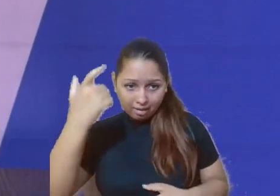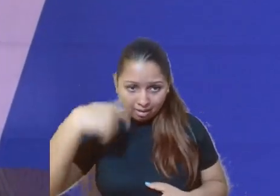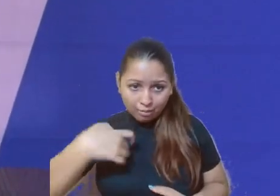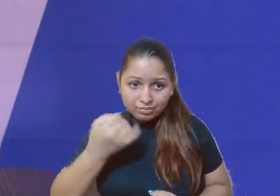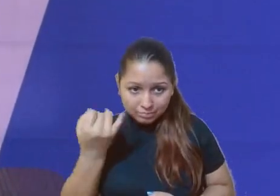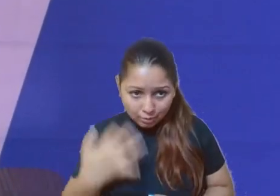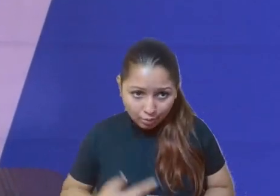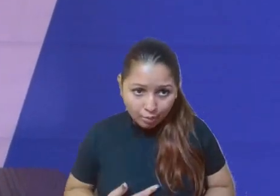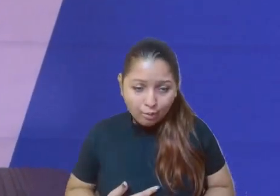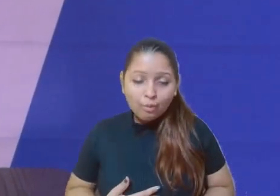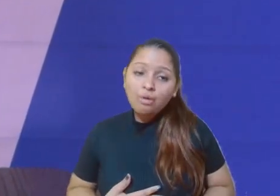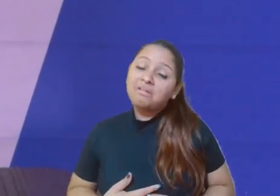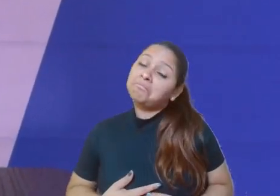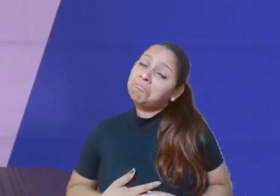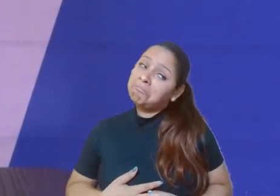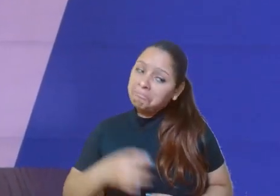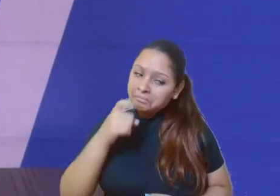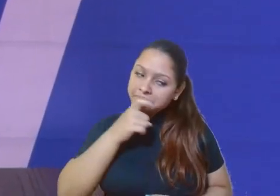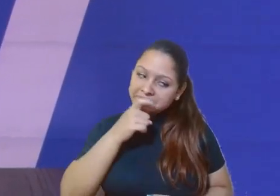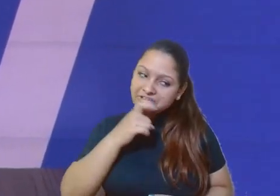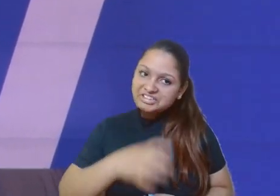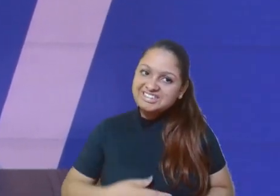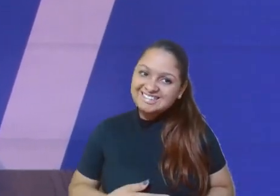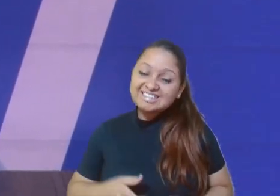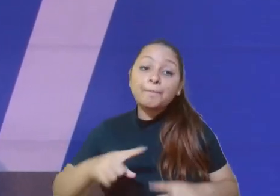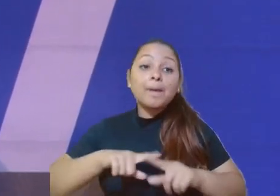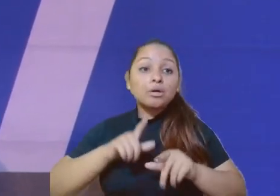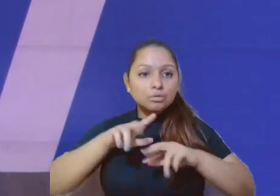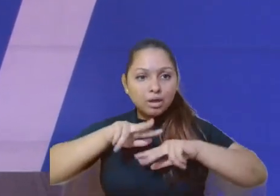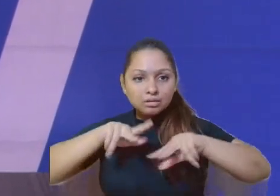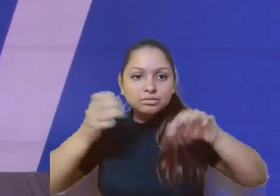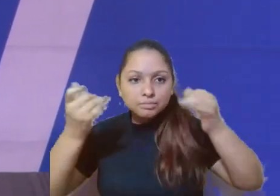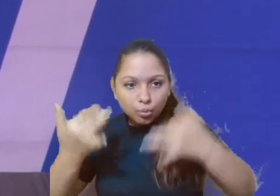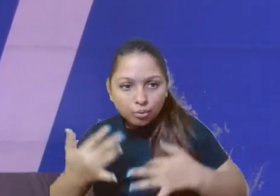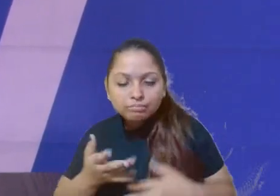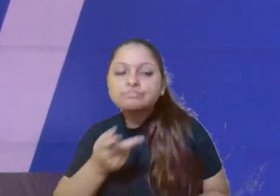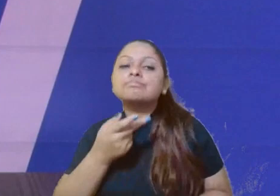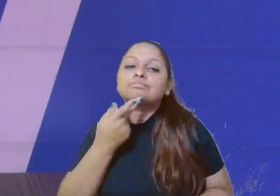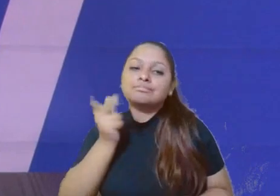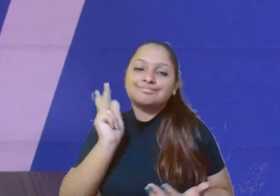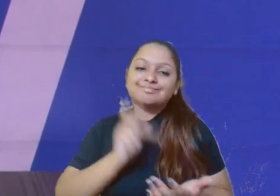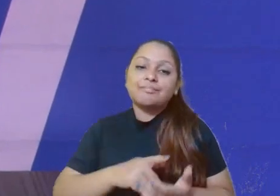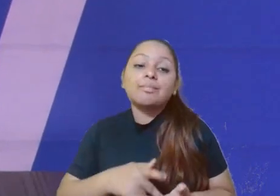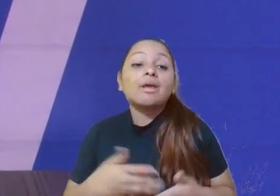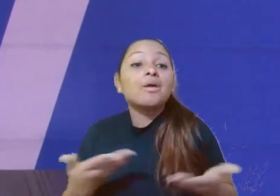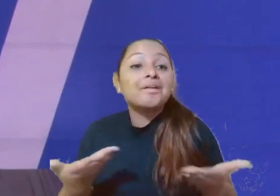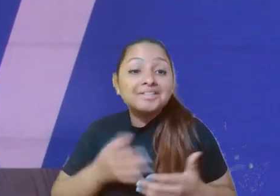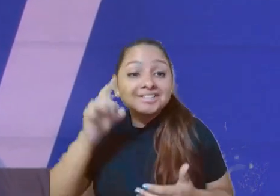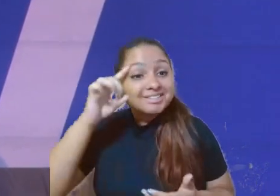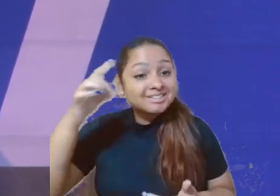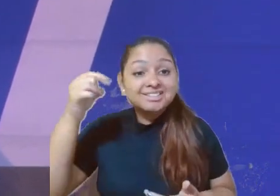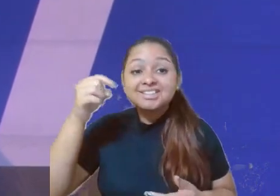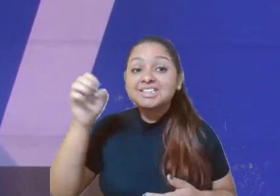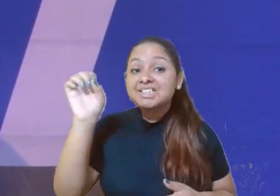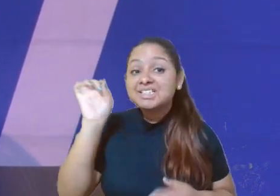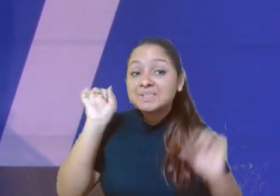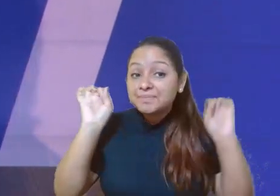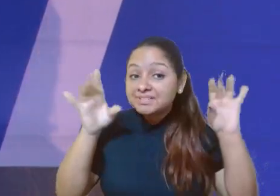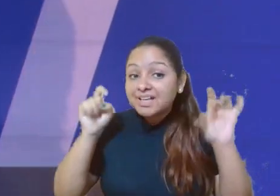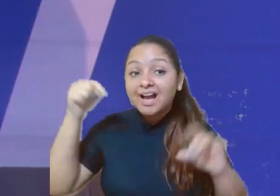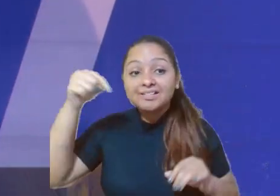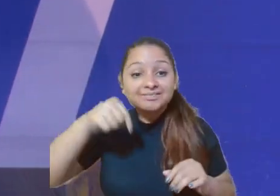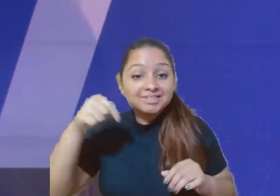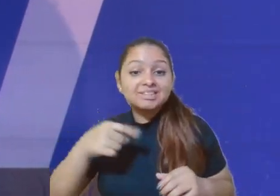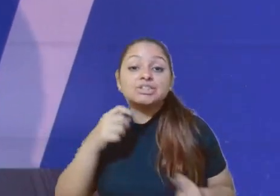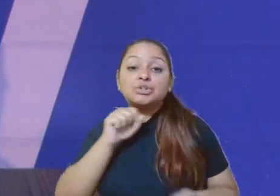Suzano Ventures is true, the other part is true. It's a pleasure to be here, a really special day for Suzano. And Julio, you mentioned something that's